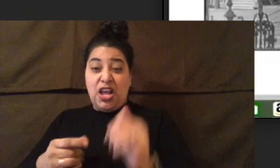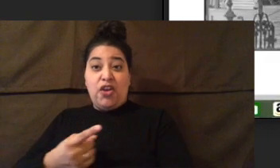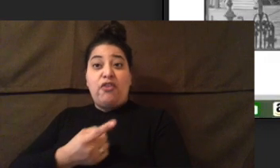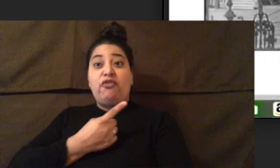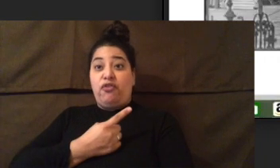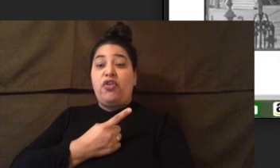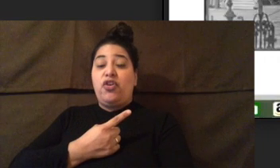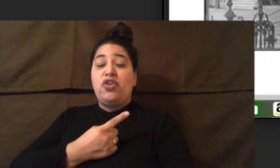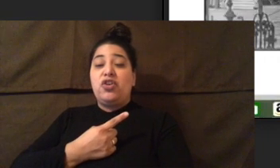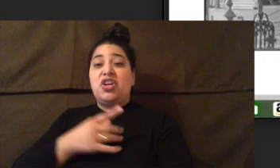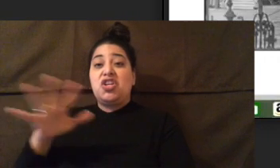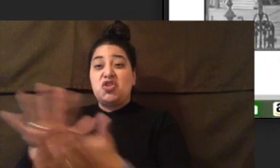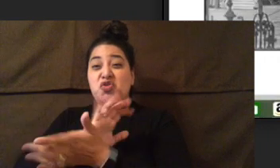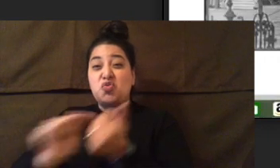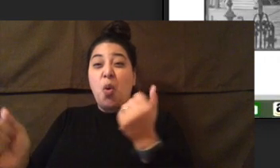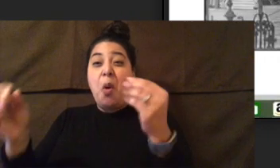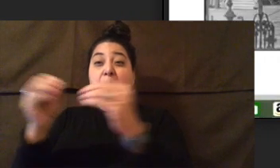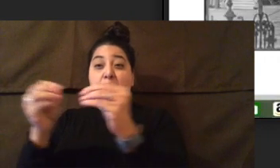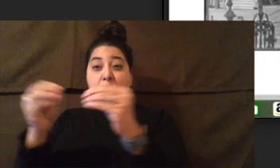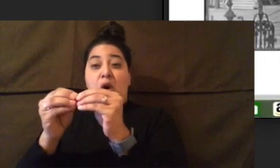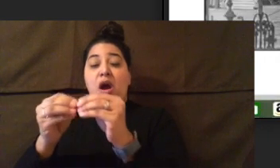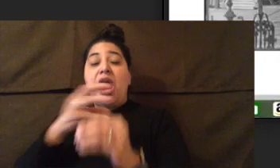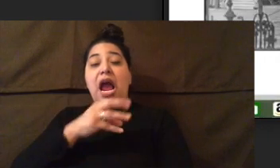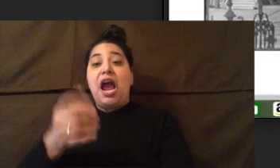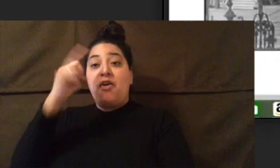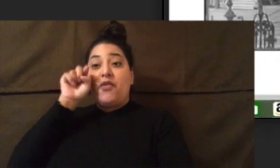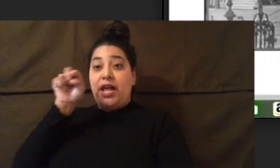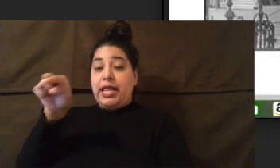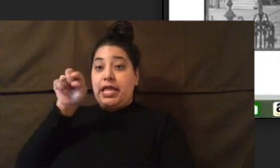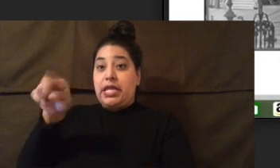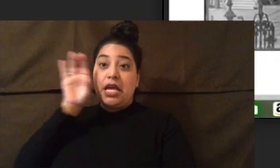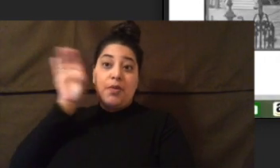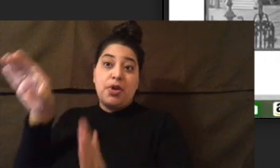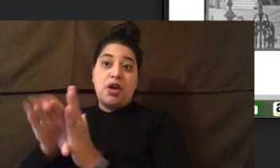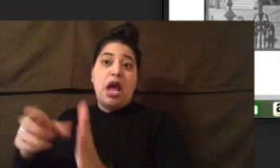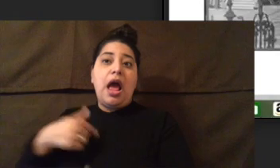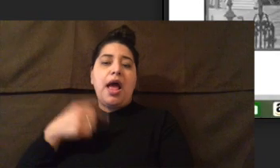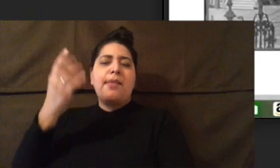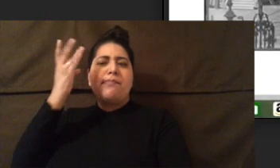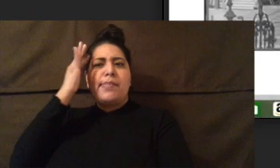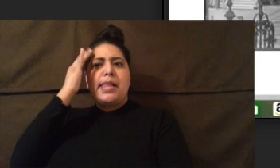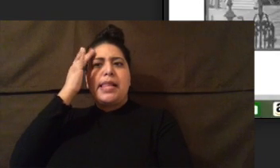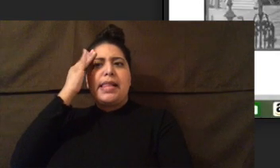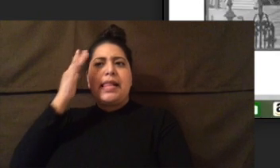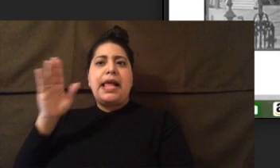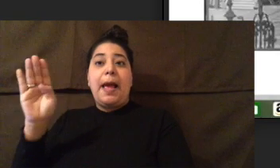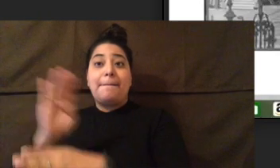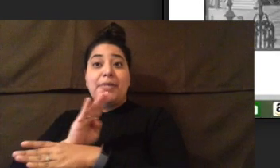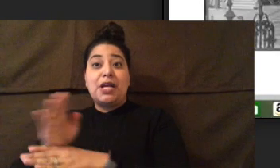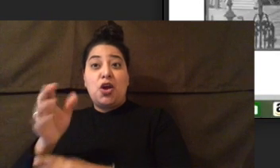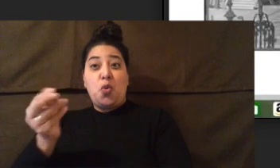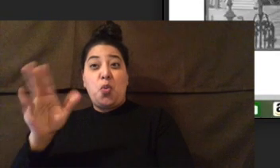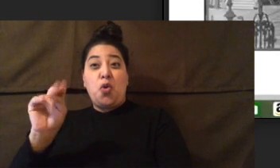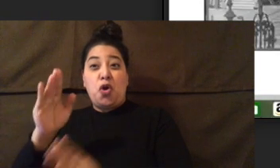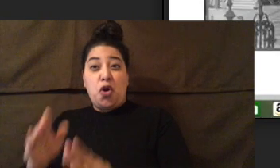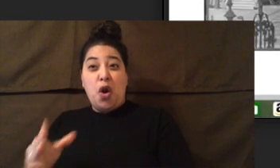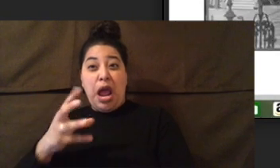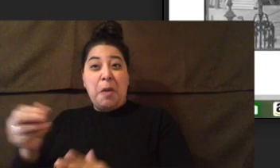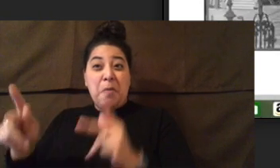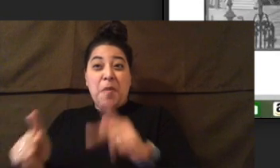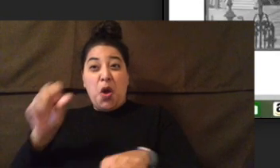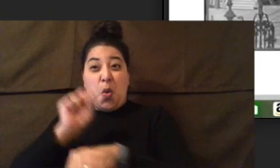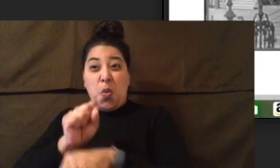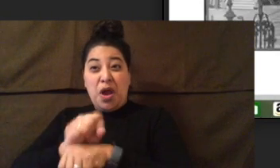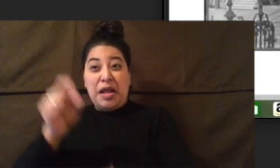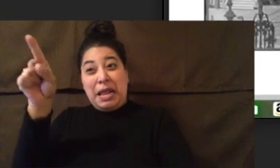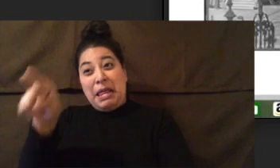first picture. And for this one, I'm thinking maybe the business owners and the